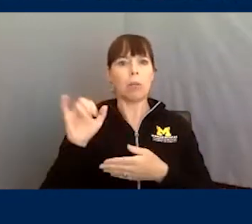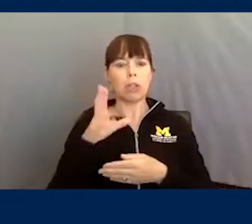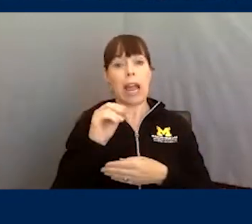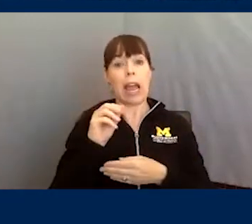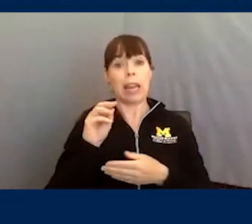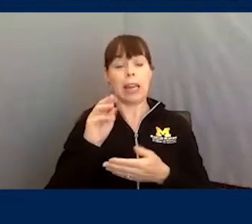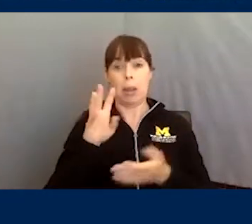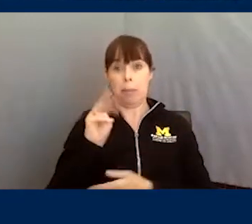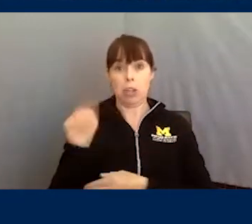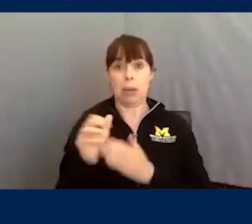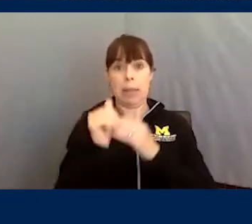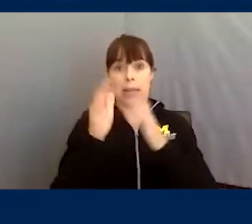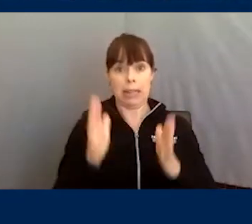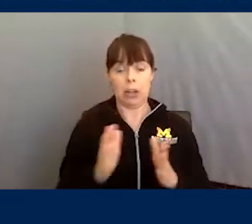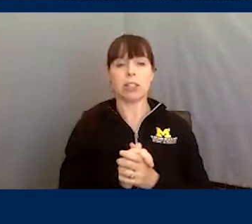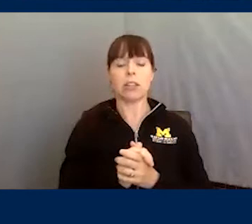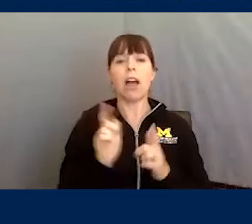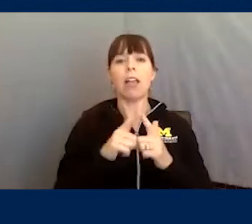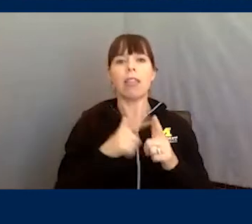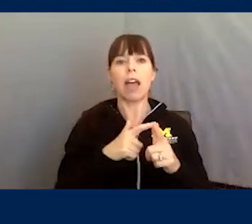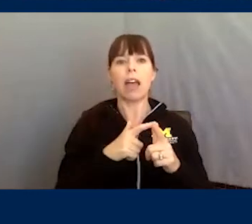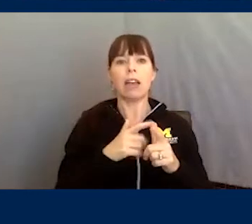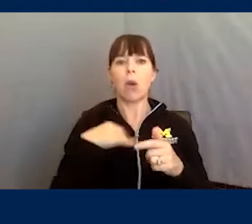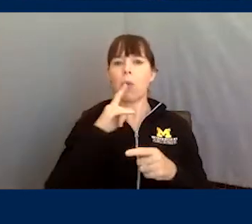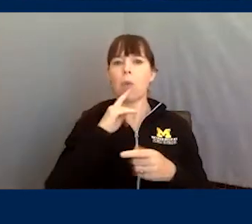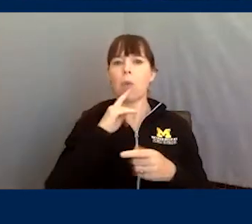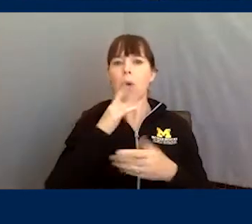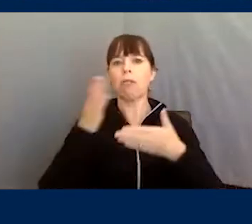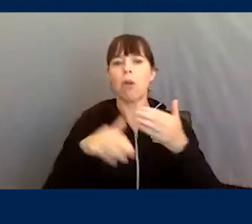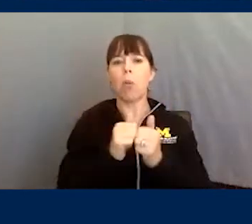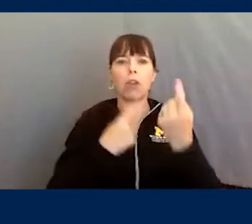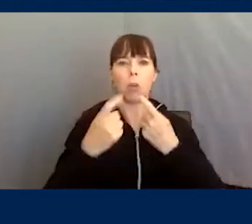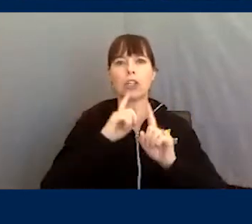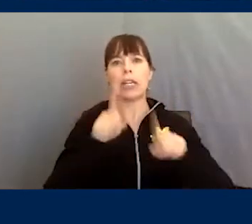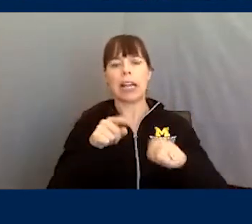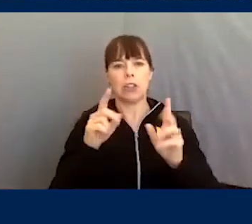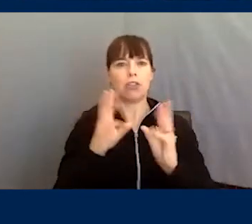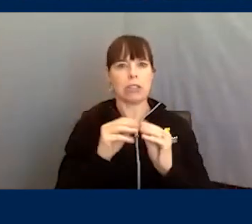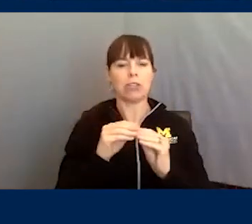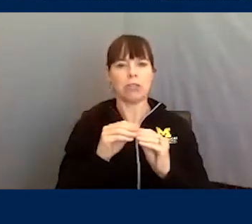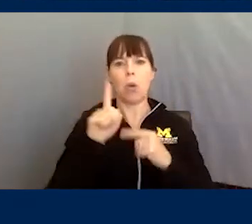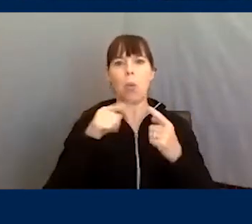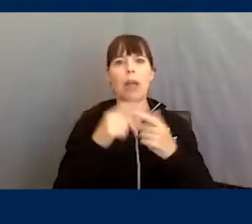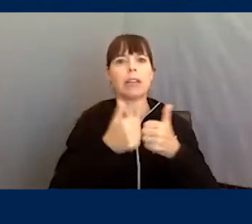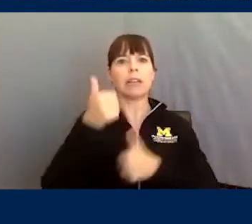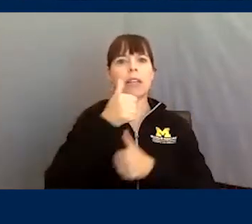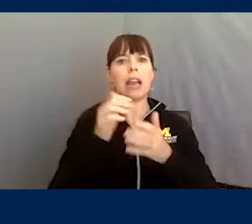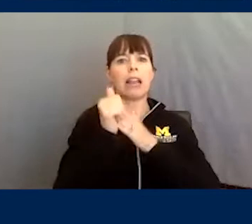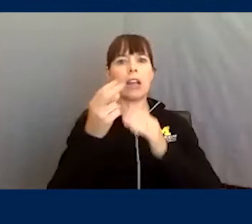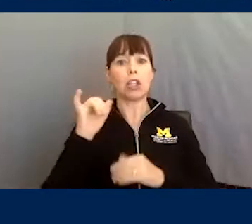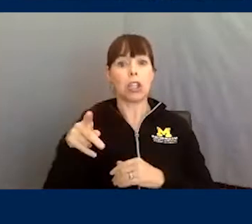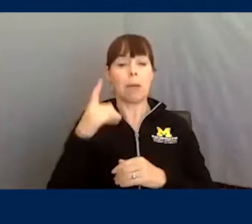Medicine leaders, and then we'll conclude with a question and answer session with the executive leadership from